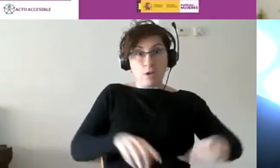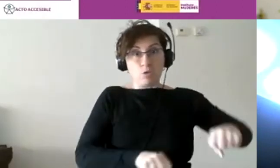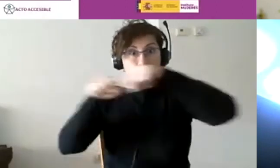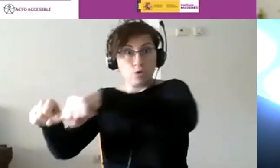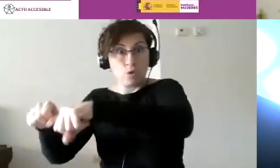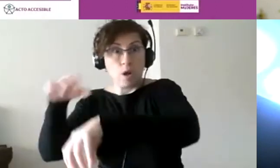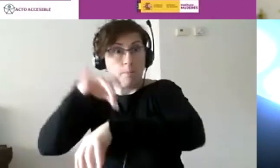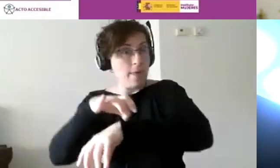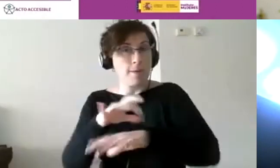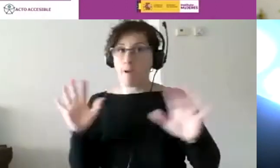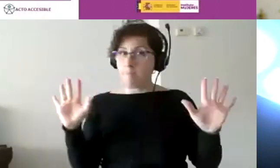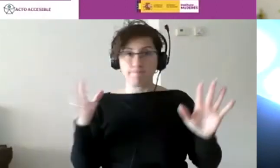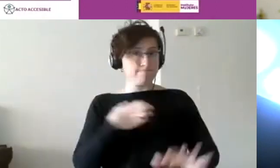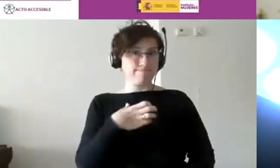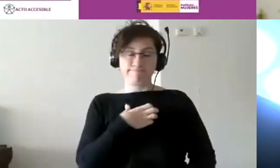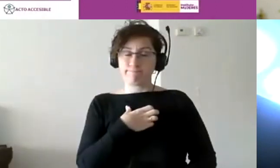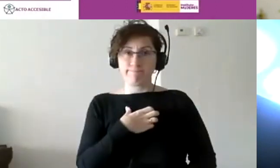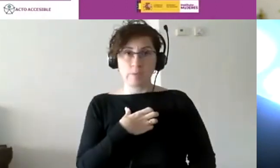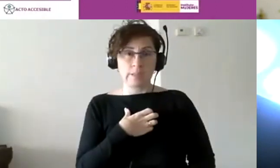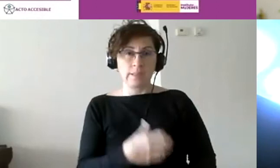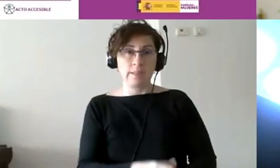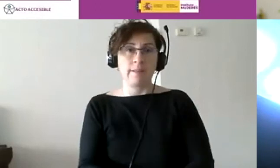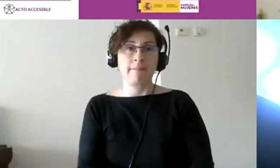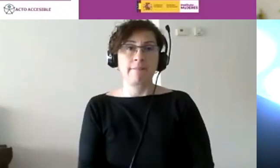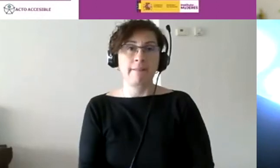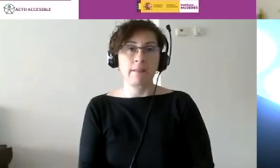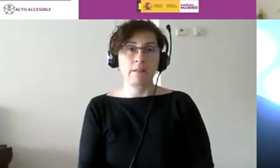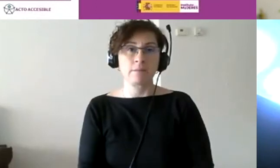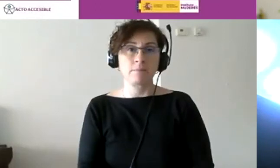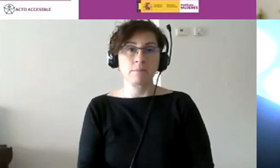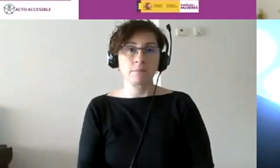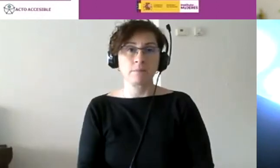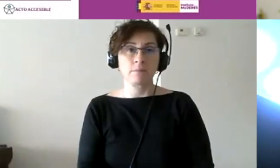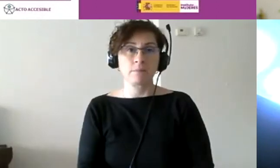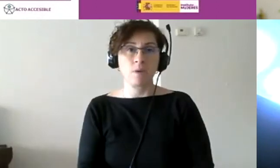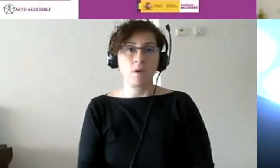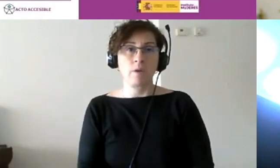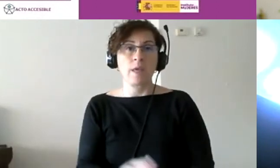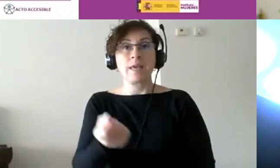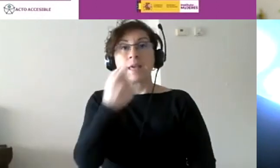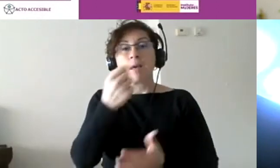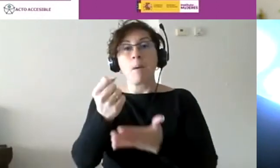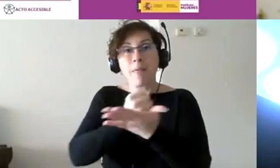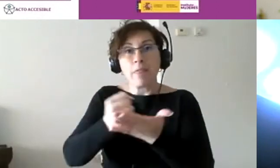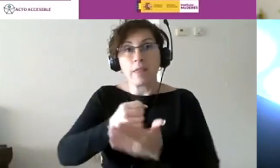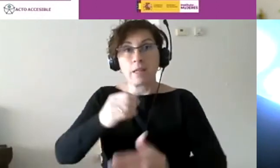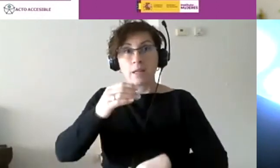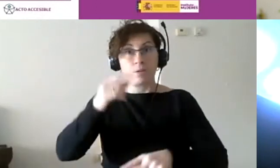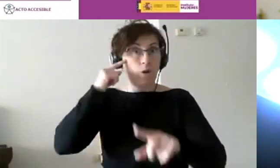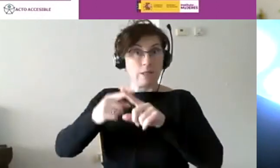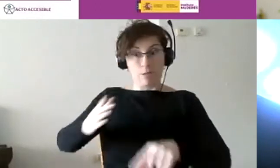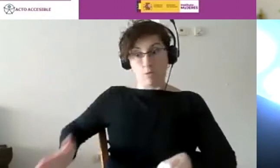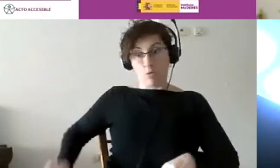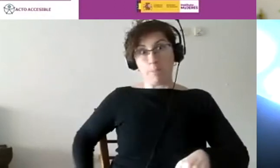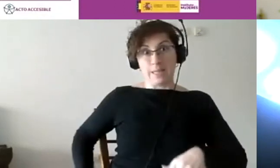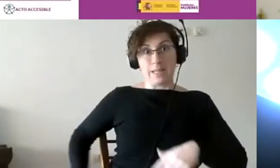possibility to get surgeon medicine to my leg because it's necessary now. But we have, of